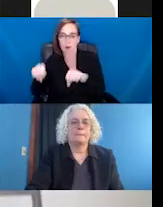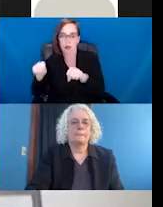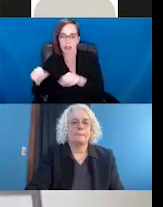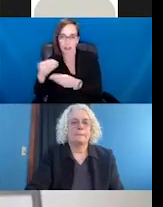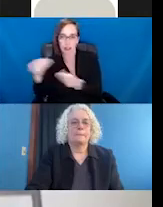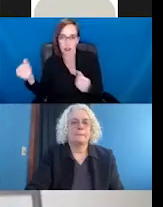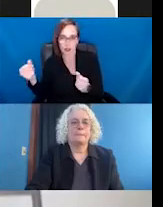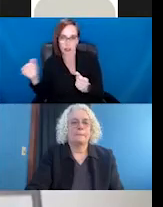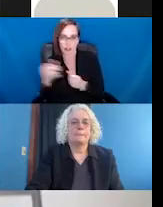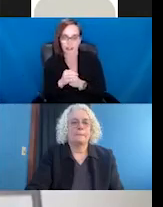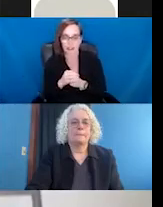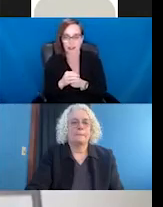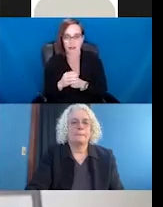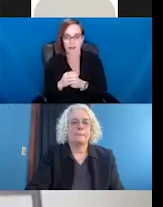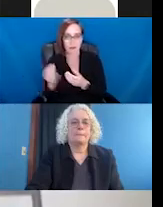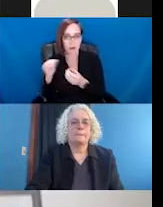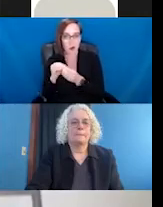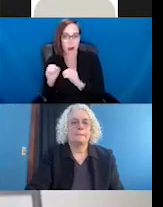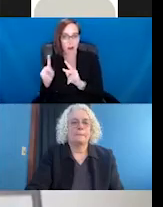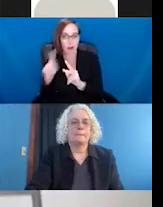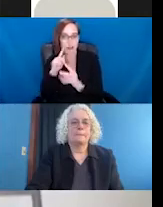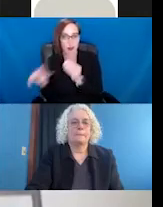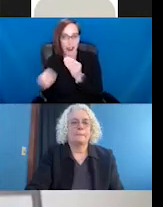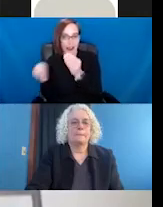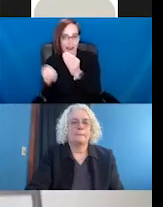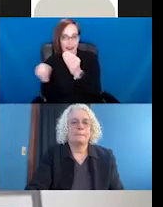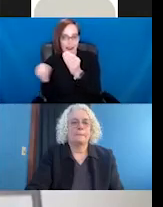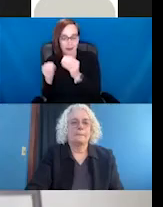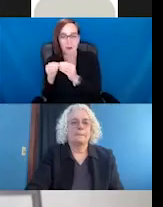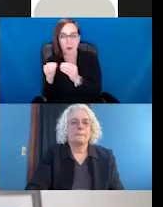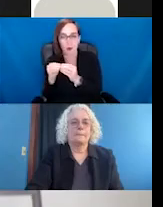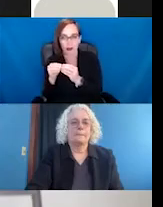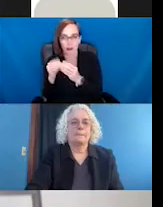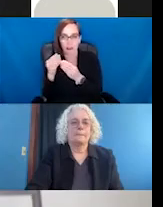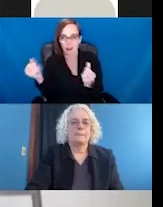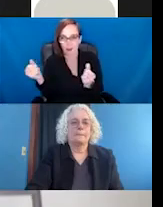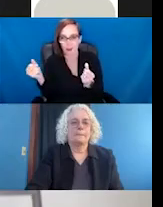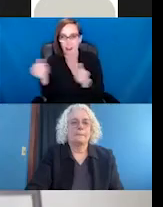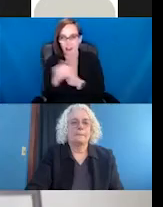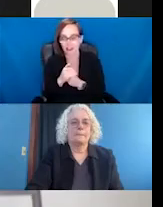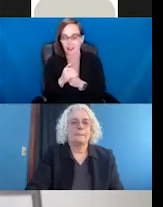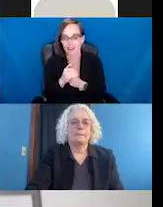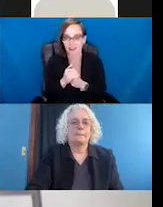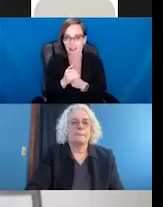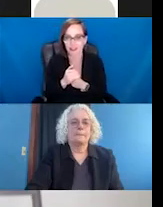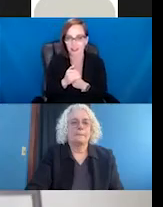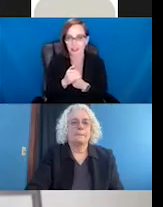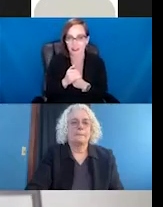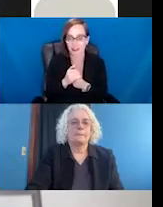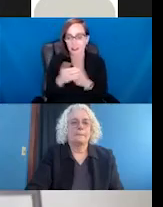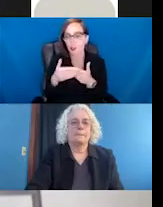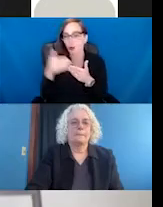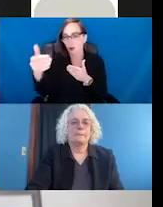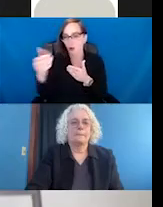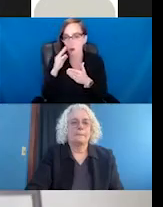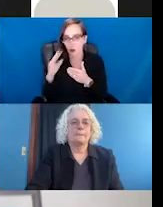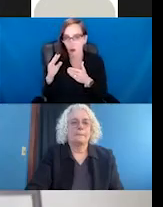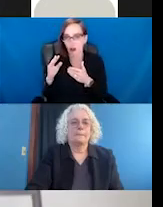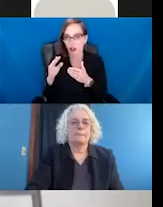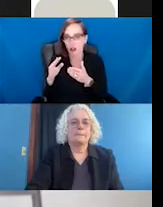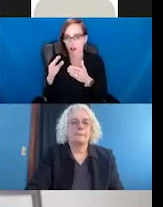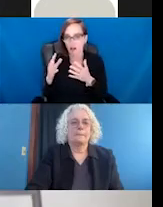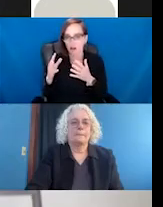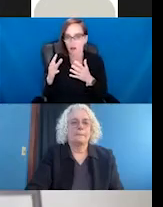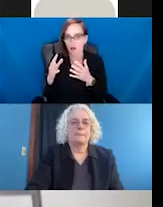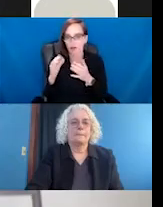terms of solutions. Again, as we continue moving forward, we're going to be drilling down on these. But when